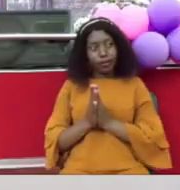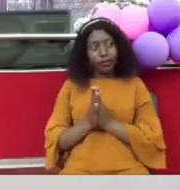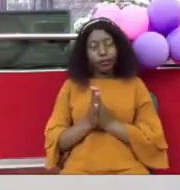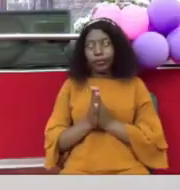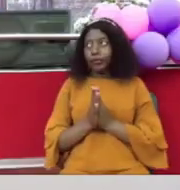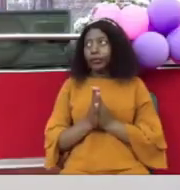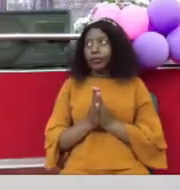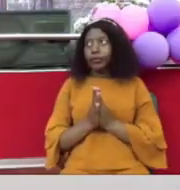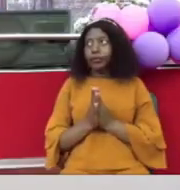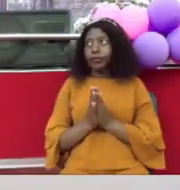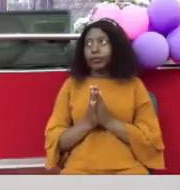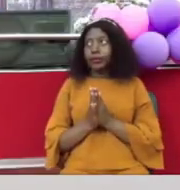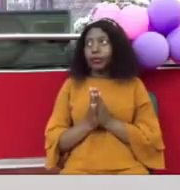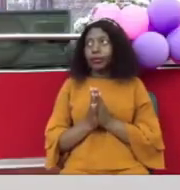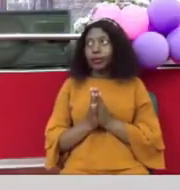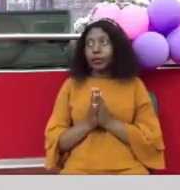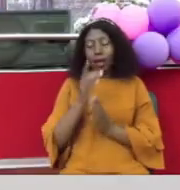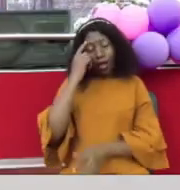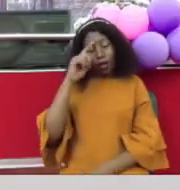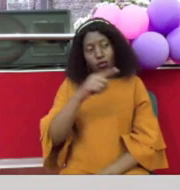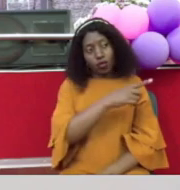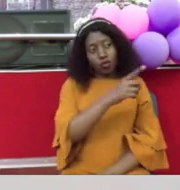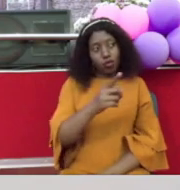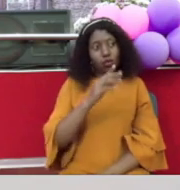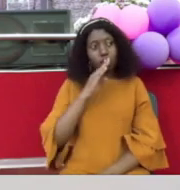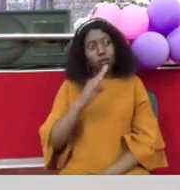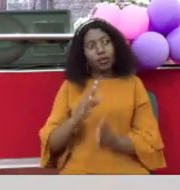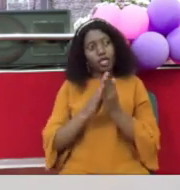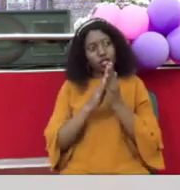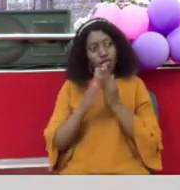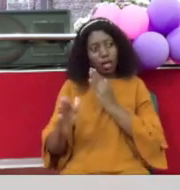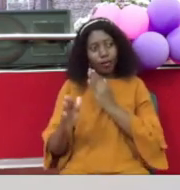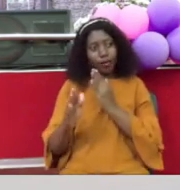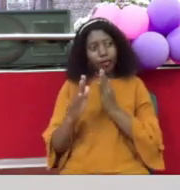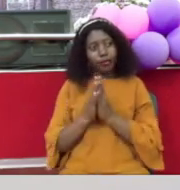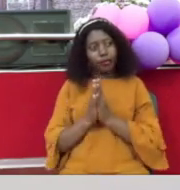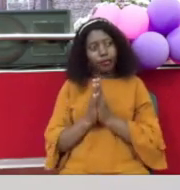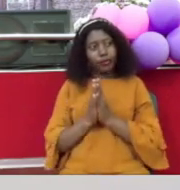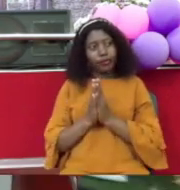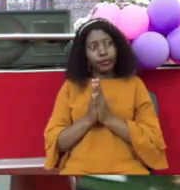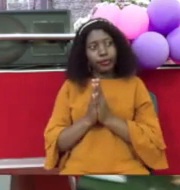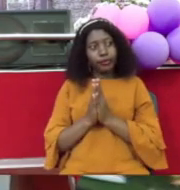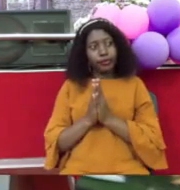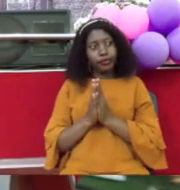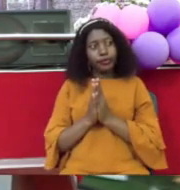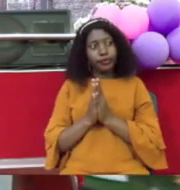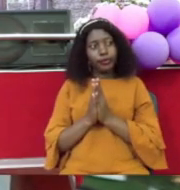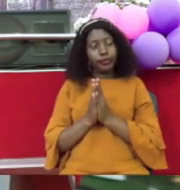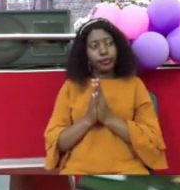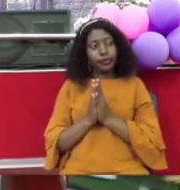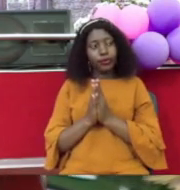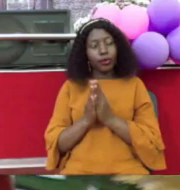umenolewa unaweza kata. For you to be sharp. Ili kwamba uwe umenolewa ama ukue mkali. There are